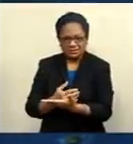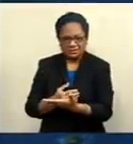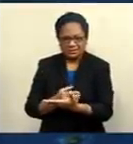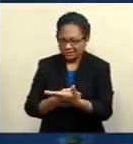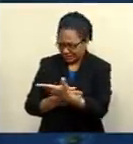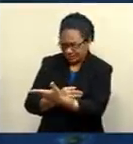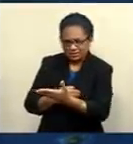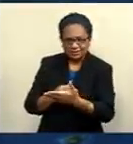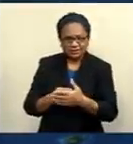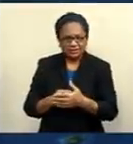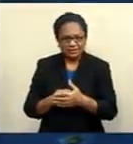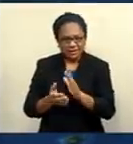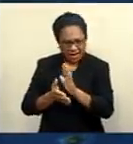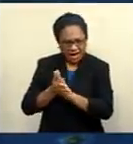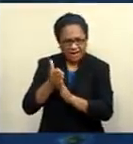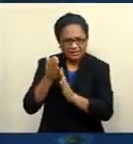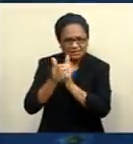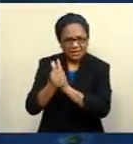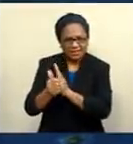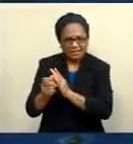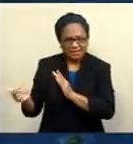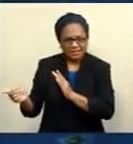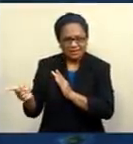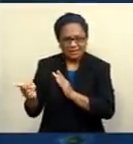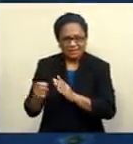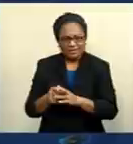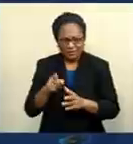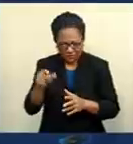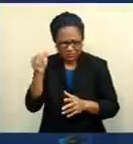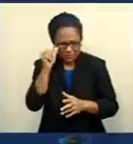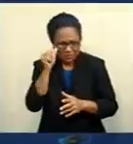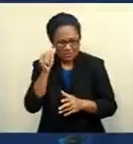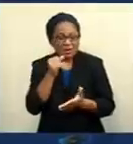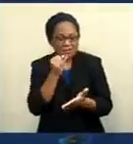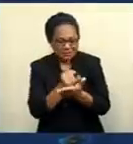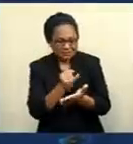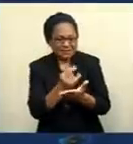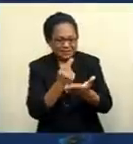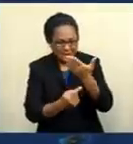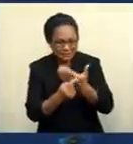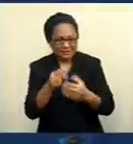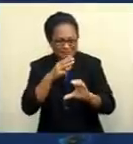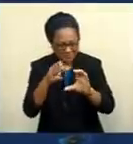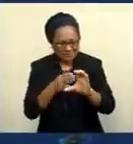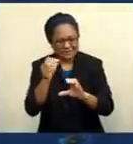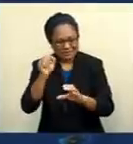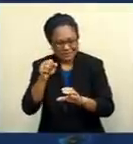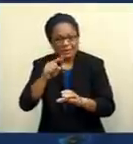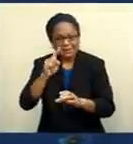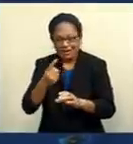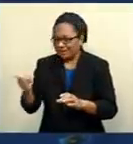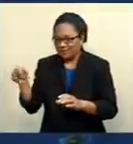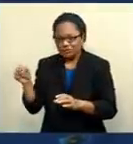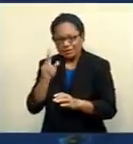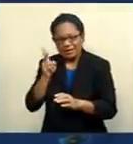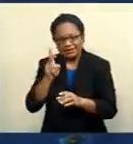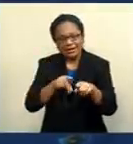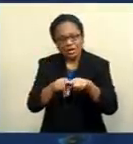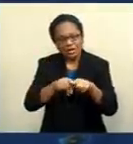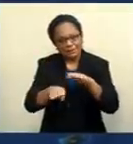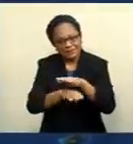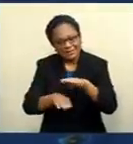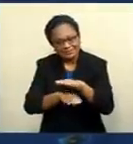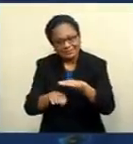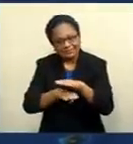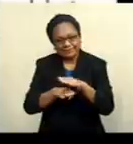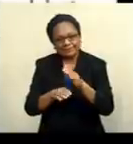journalists that I feel should know better. You can understand that mistakes happen in the media. We really need to get back to basics. Fair, accurate, and balanced.